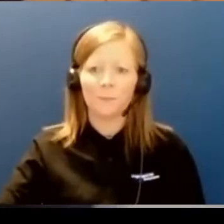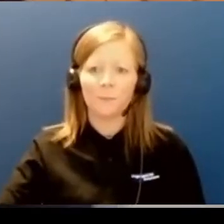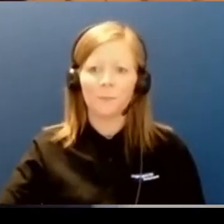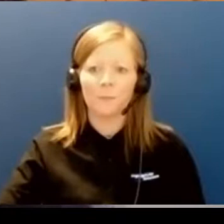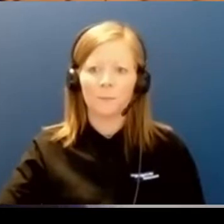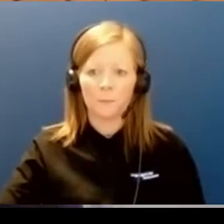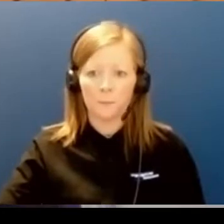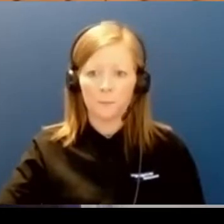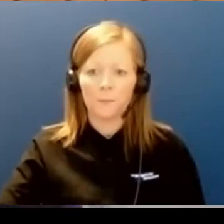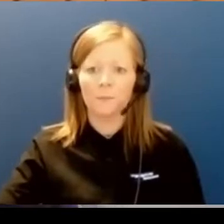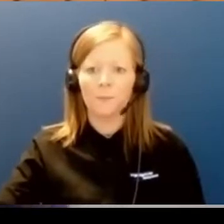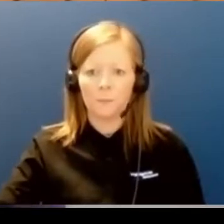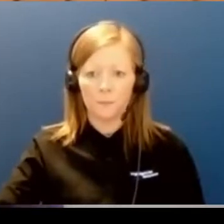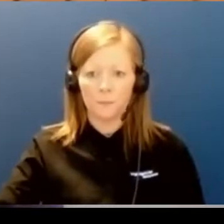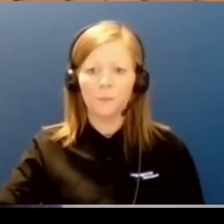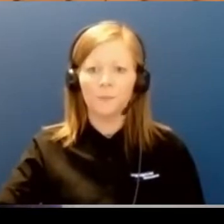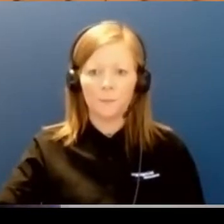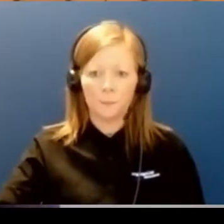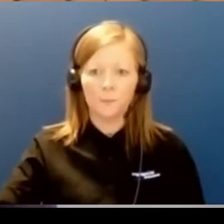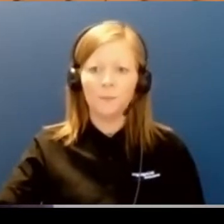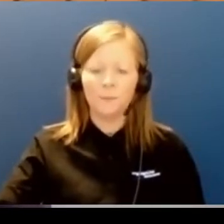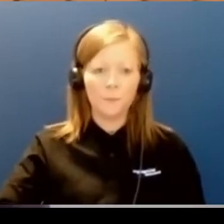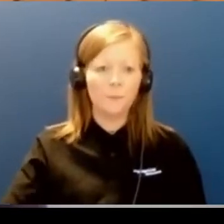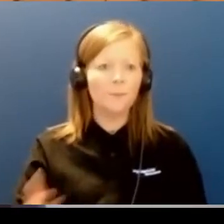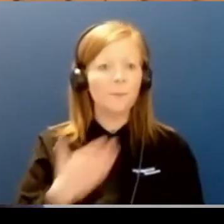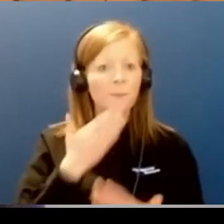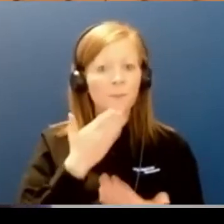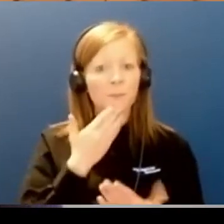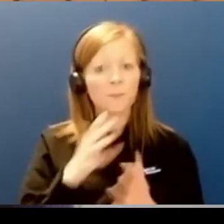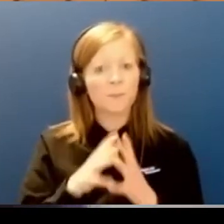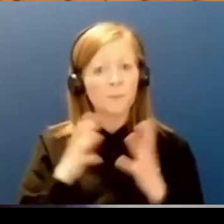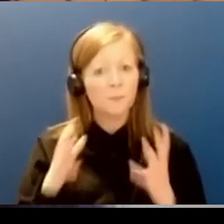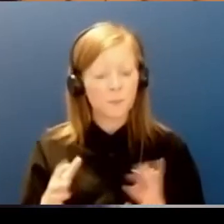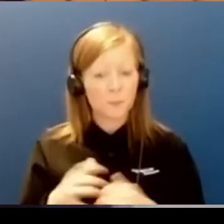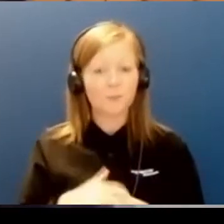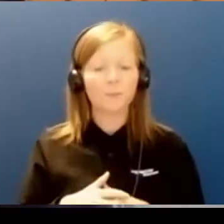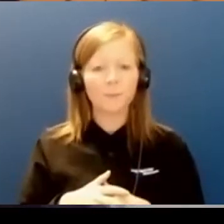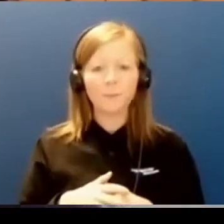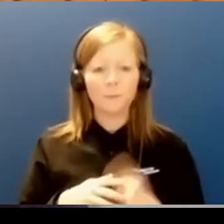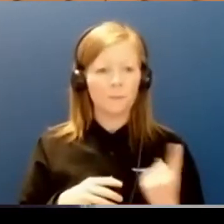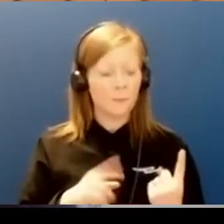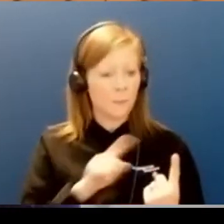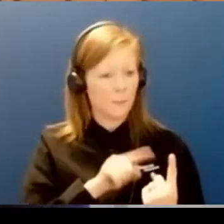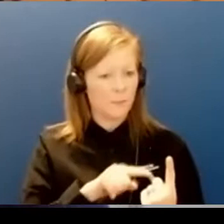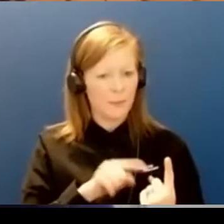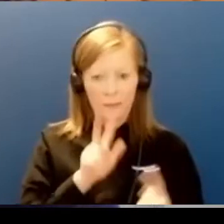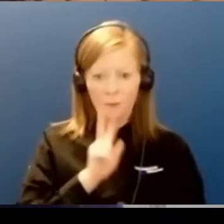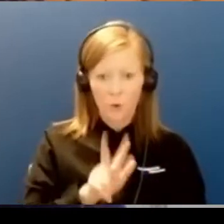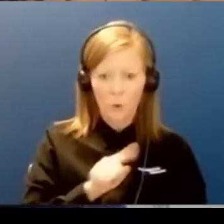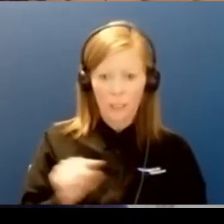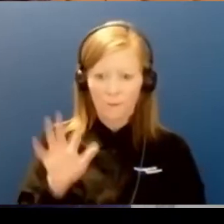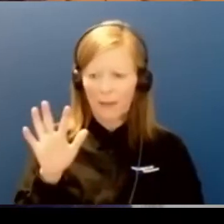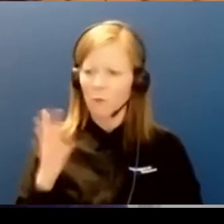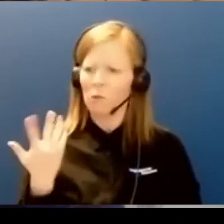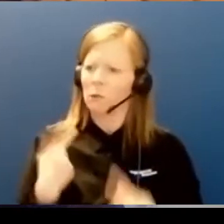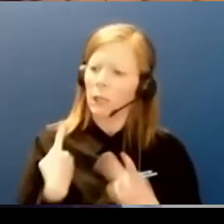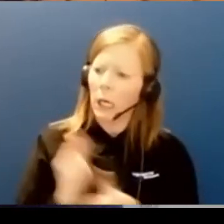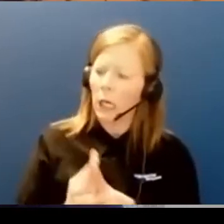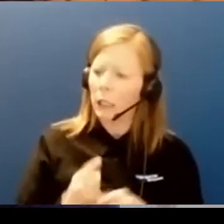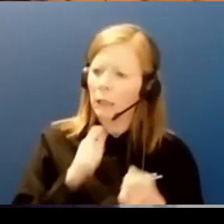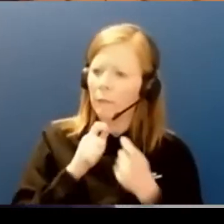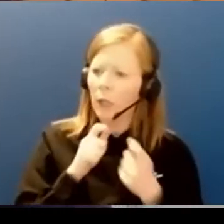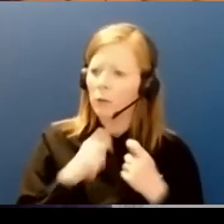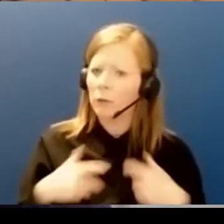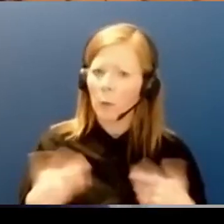All right, thank you so much, Dr. Velasco. We had a question about what kind of floss for a 3 to 5-year-old, and actually we have a great visual